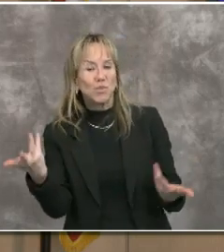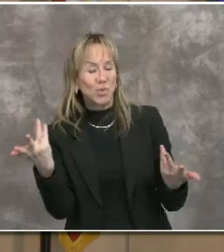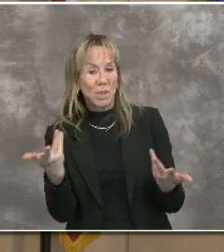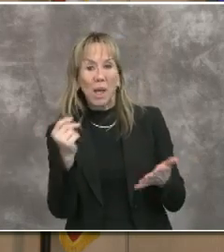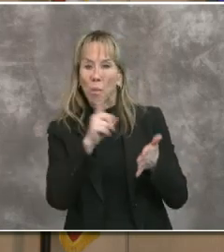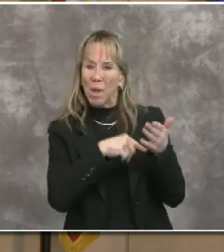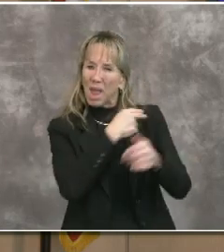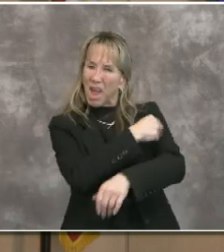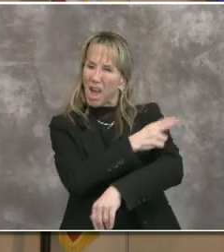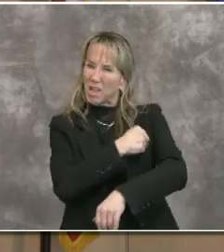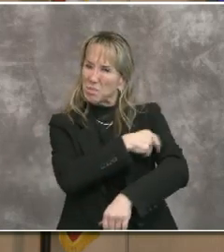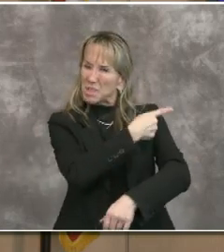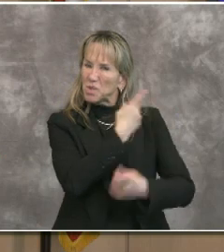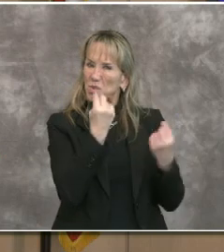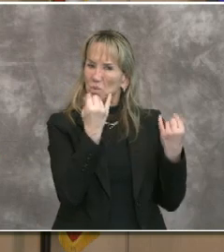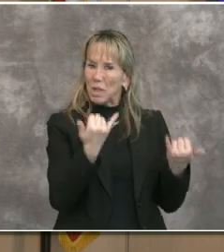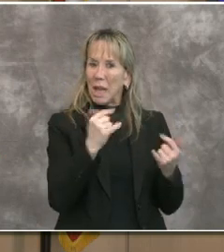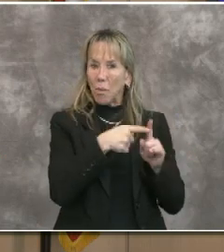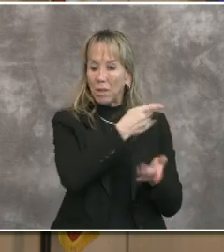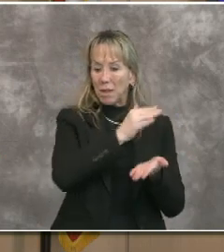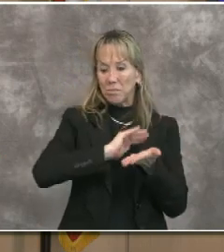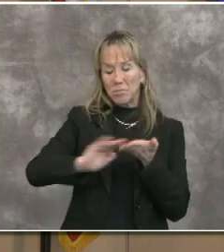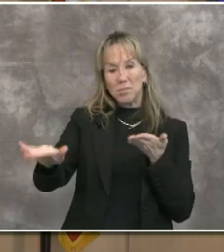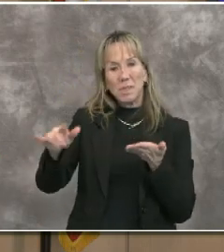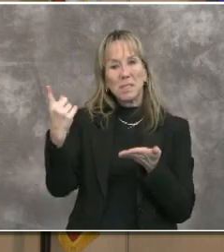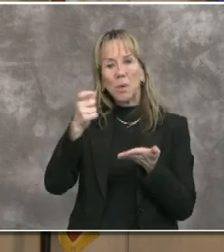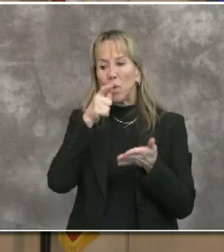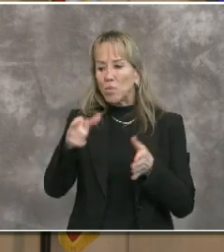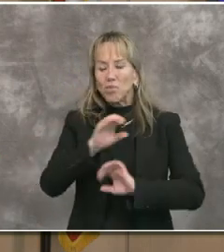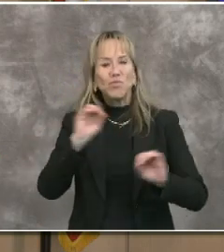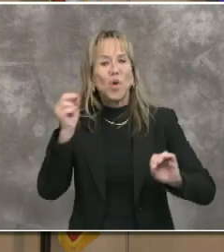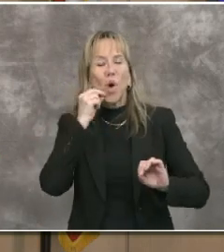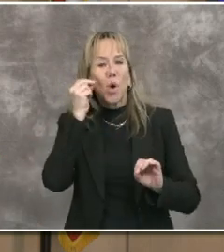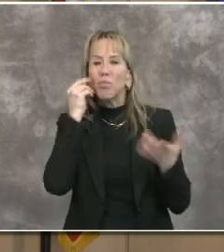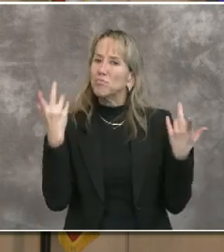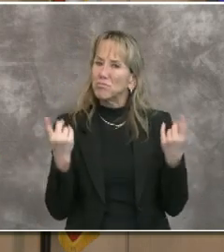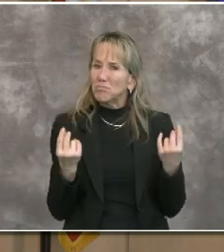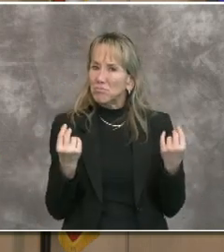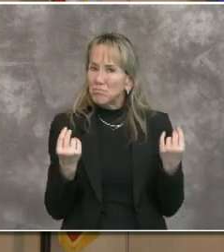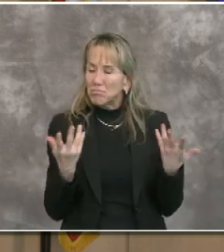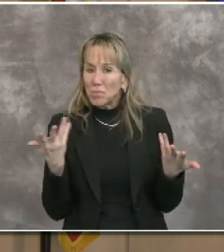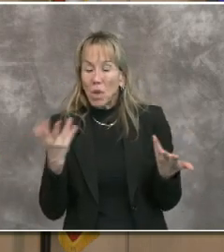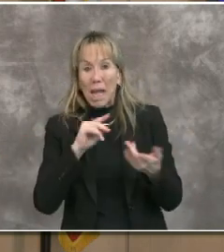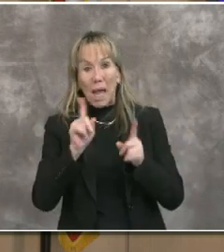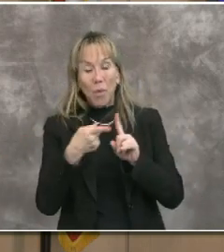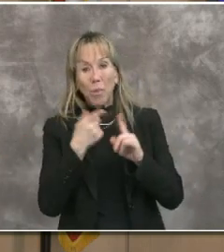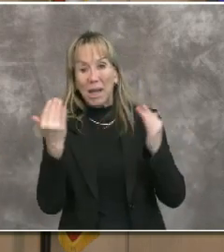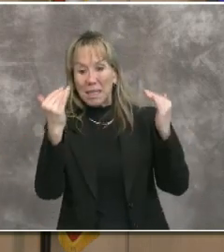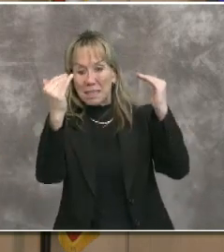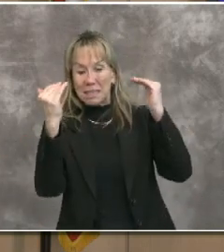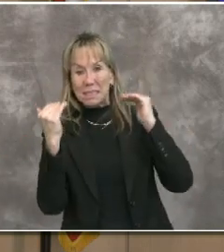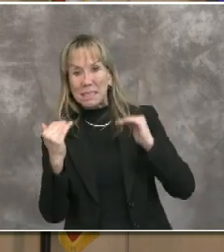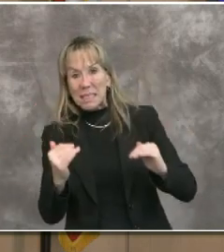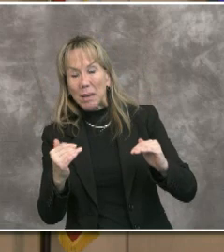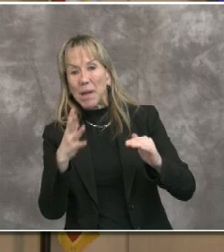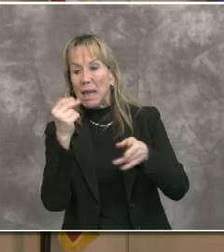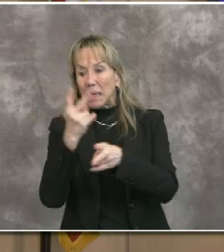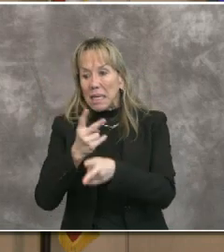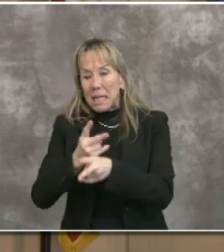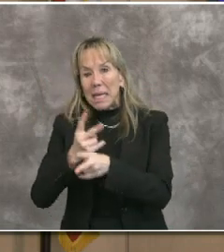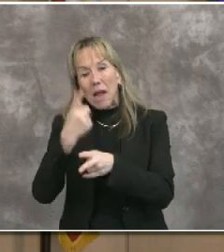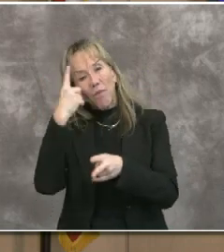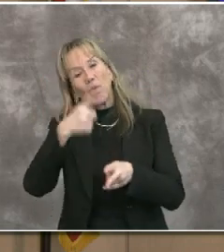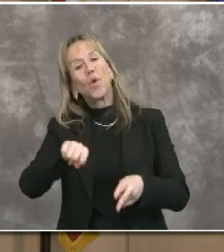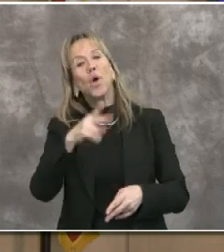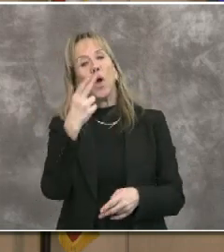when discharging a homeless individual? And has there been any recent progress when it comes to bolstering step-down and respite care opportunities for the